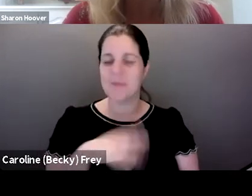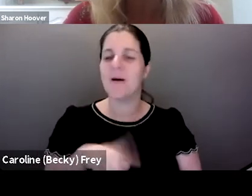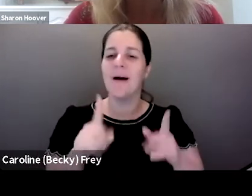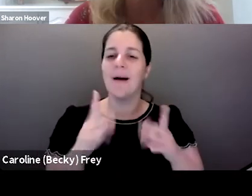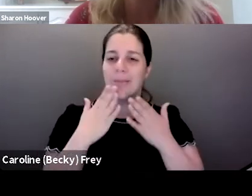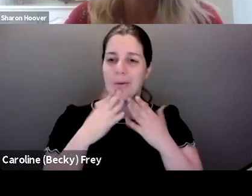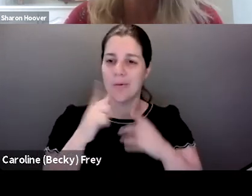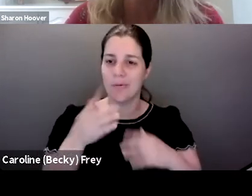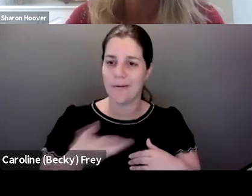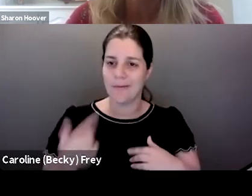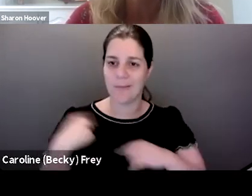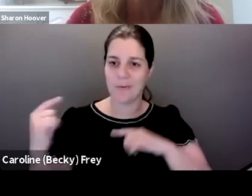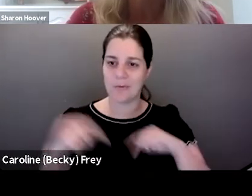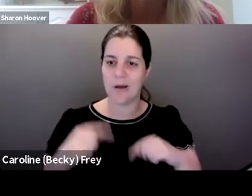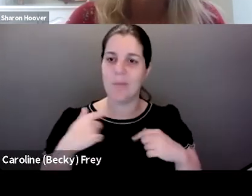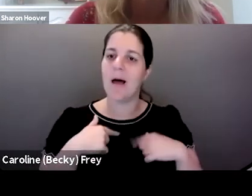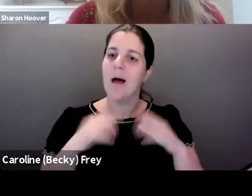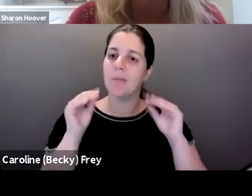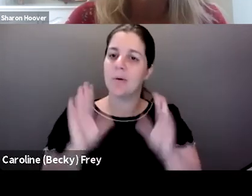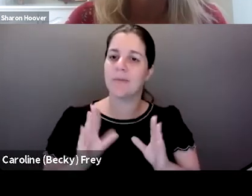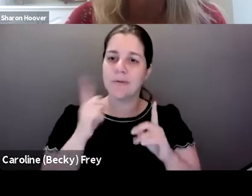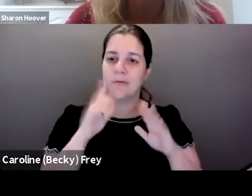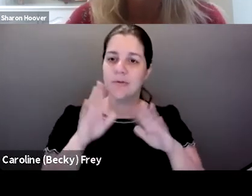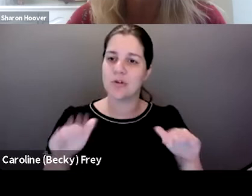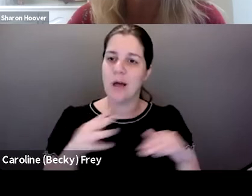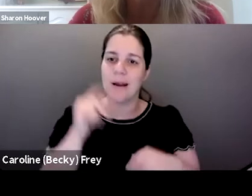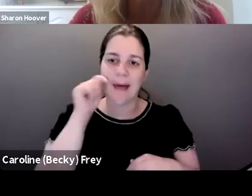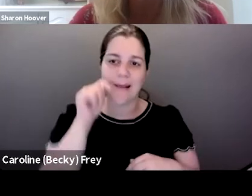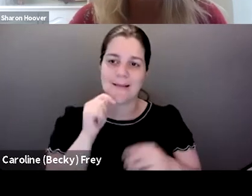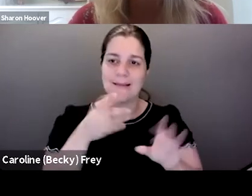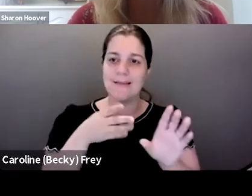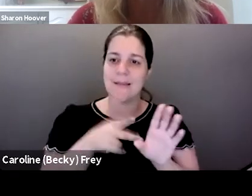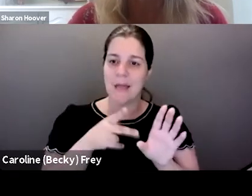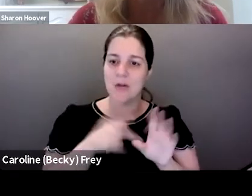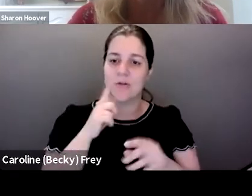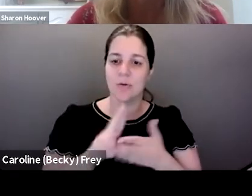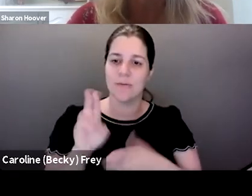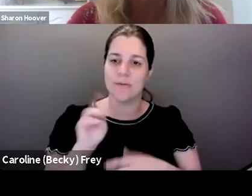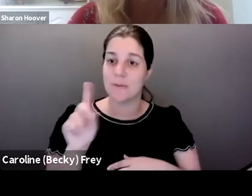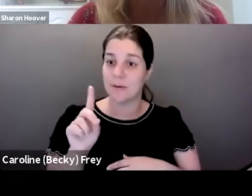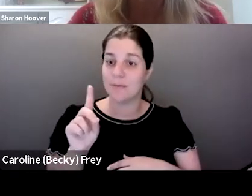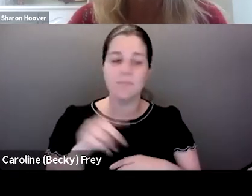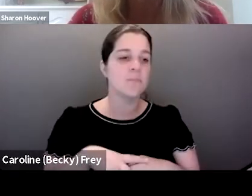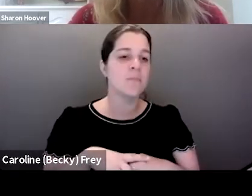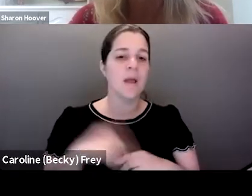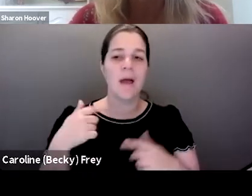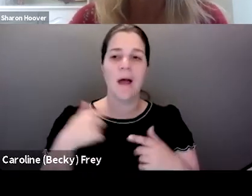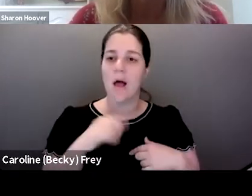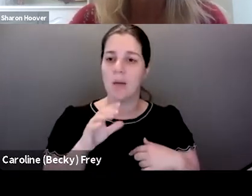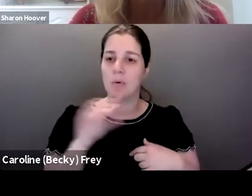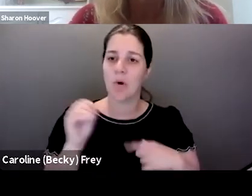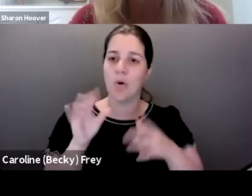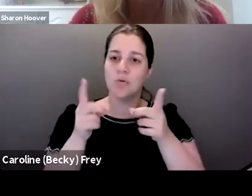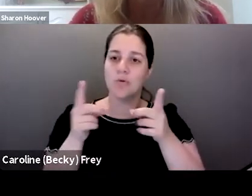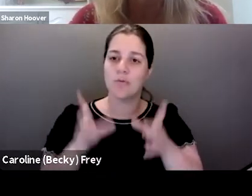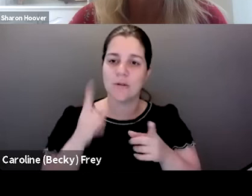today. I'm a professor of child and adolescent psychiatry at the University of Maryland School of Medicine, where I co-direct the National Center for School Mental